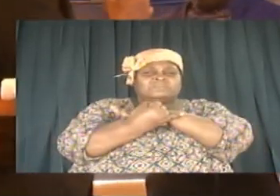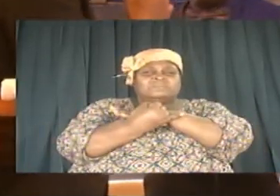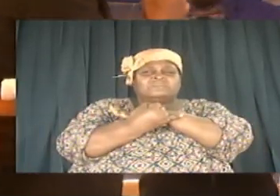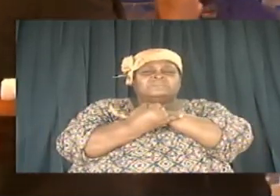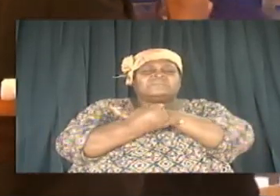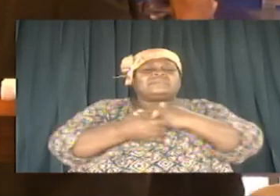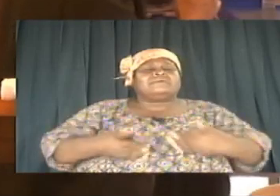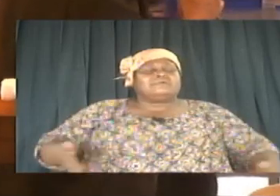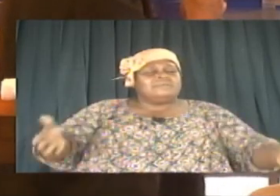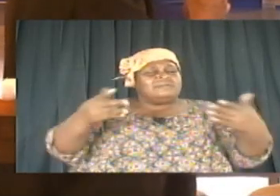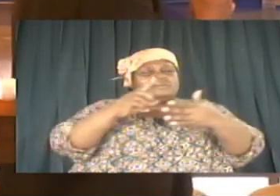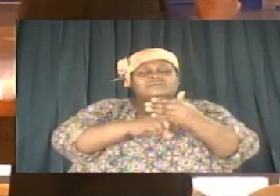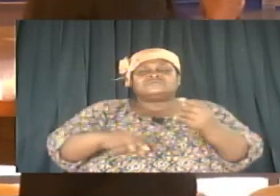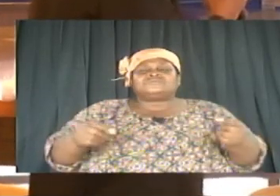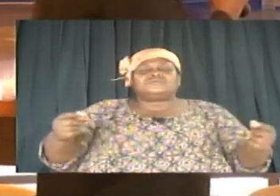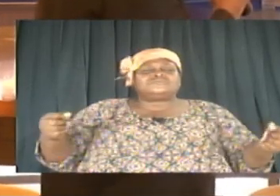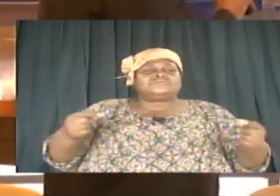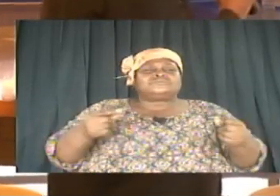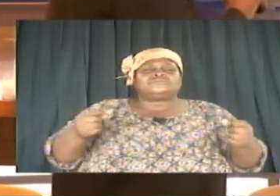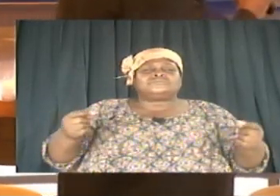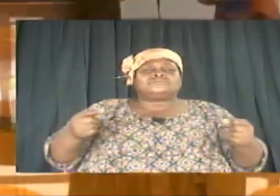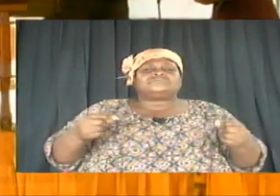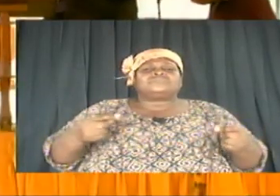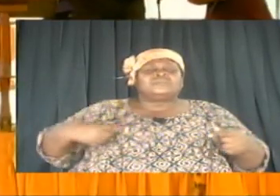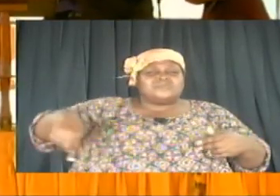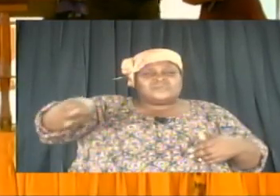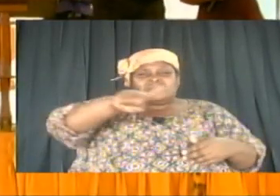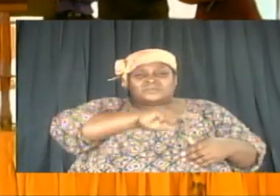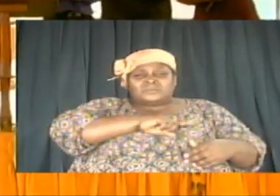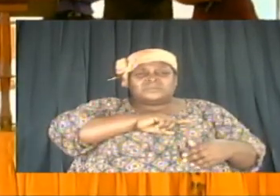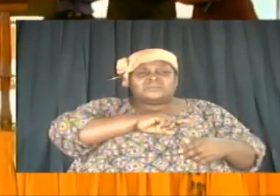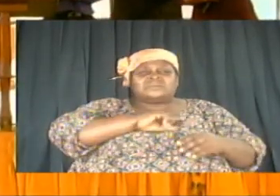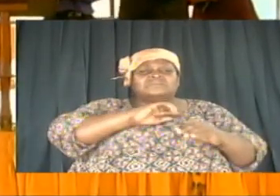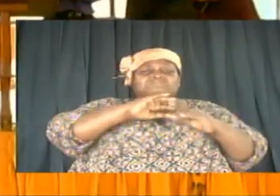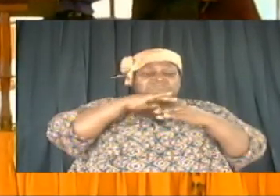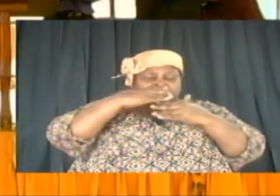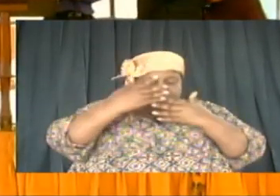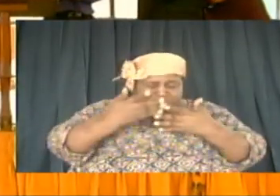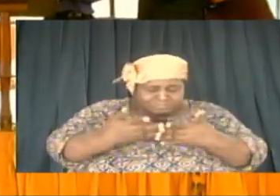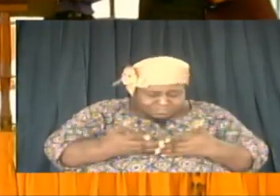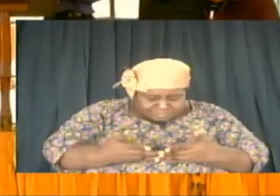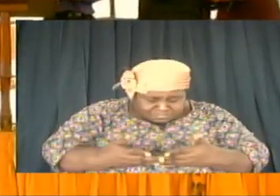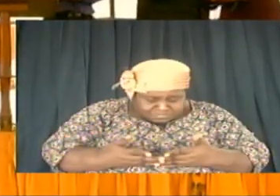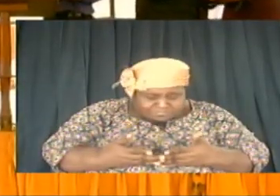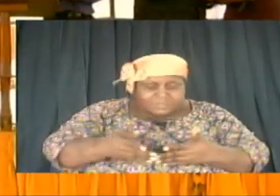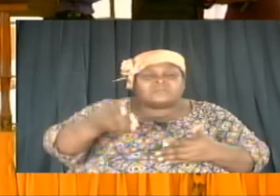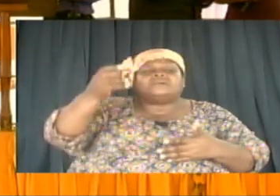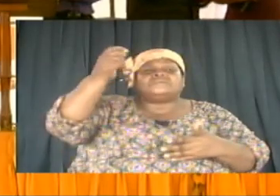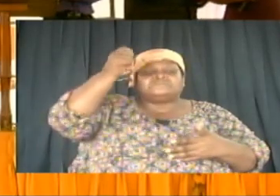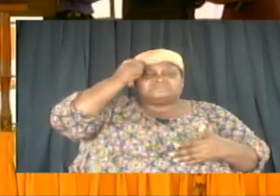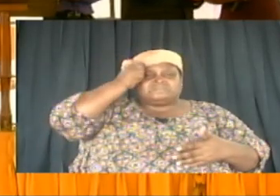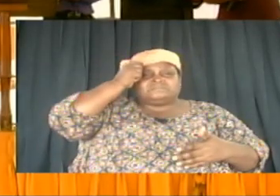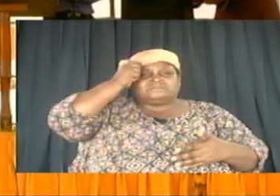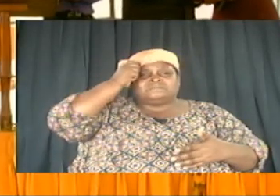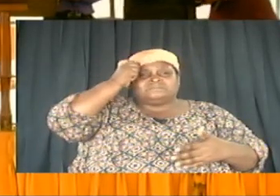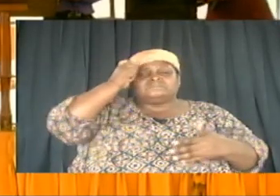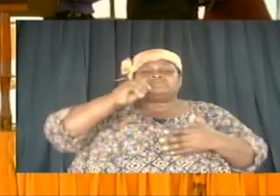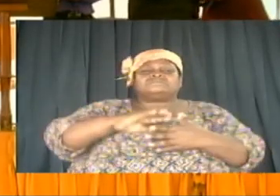here's what we're going to do. We are going to bow our heads